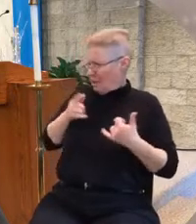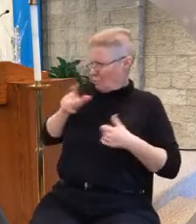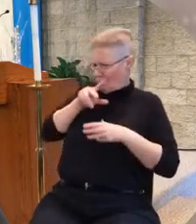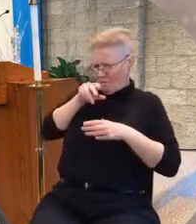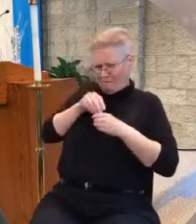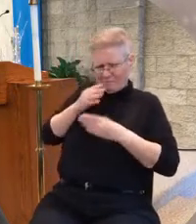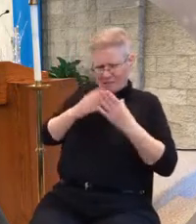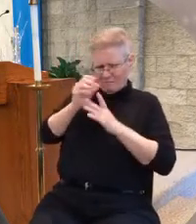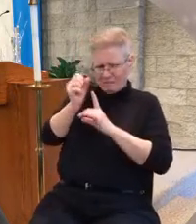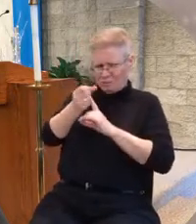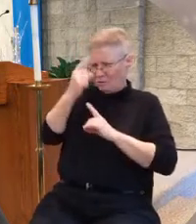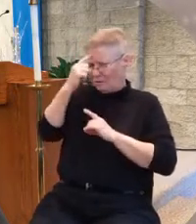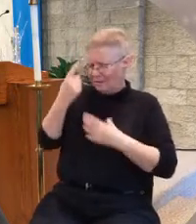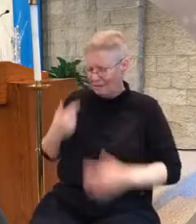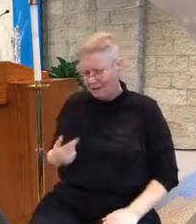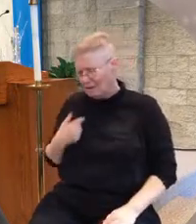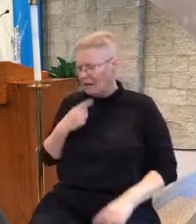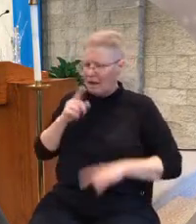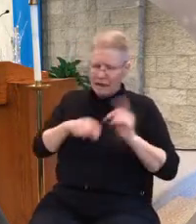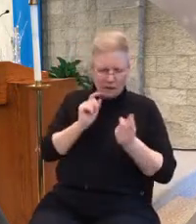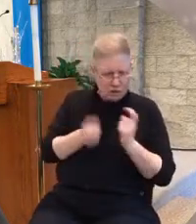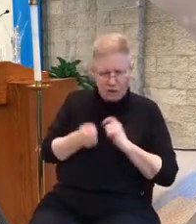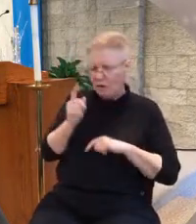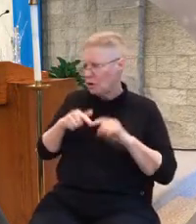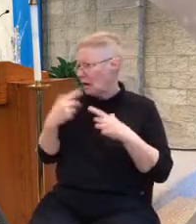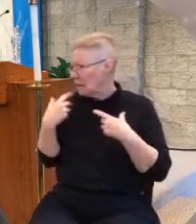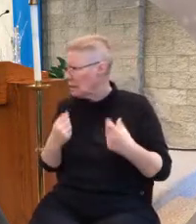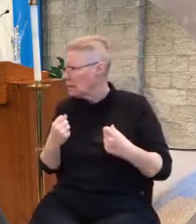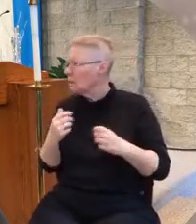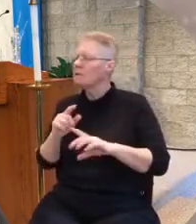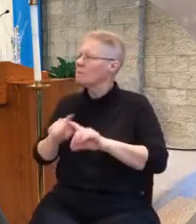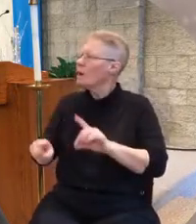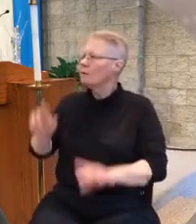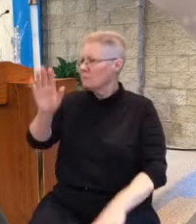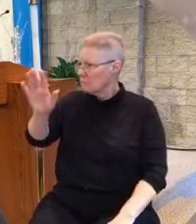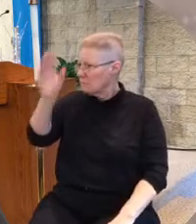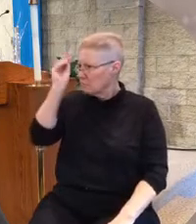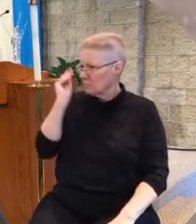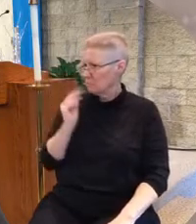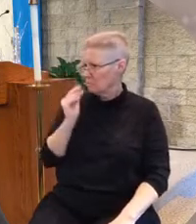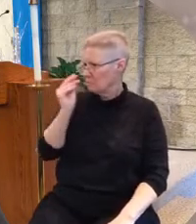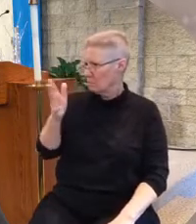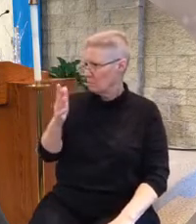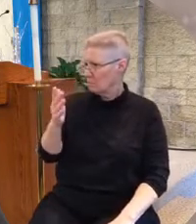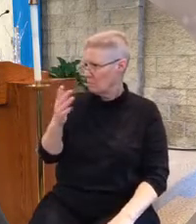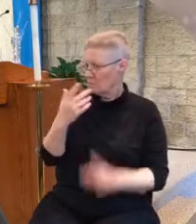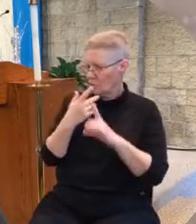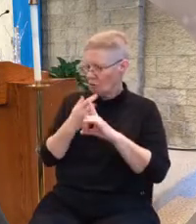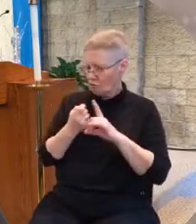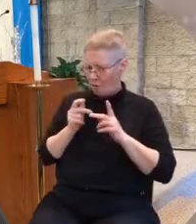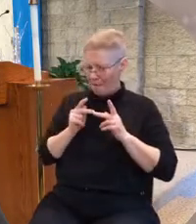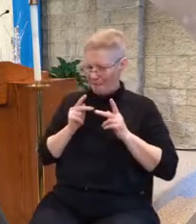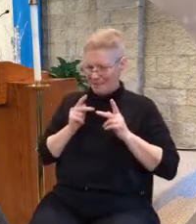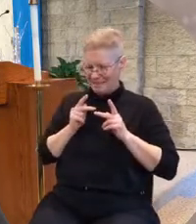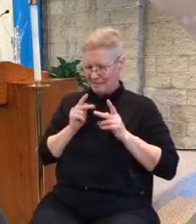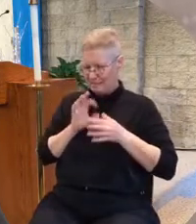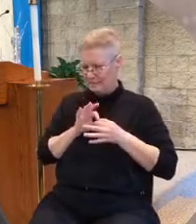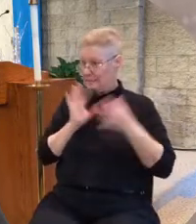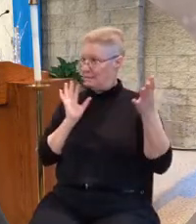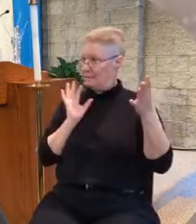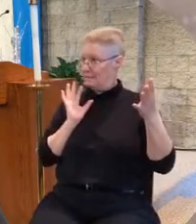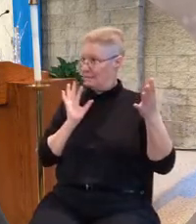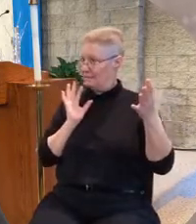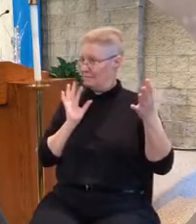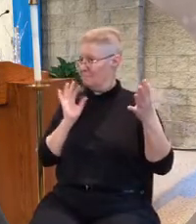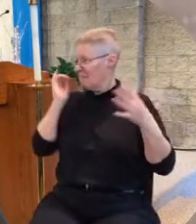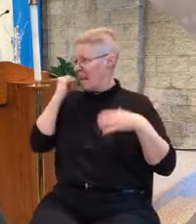I want to share with you, my beloved sisters and brothers, from a place of disconnection, from a place of not being home, it is